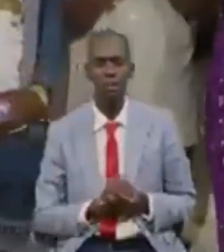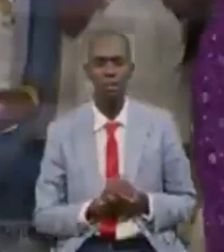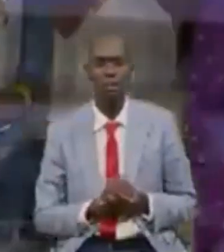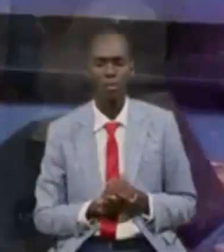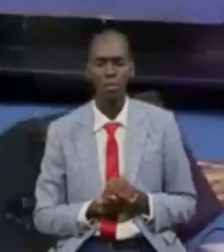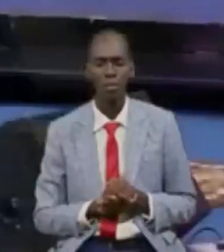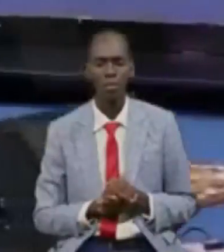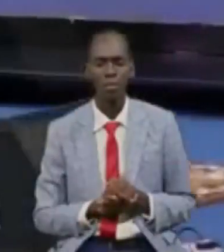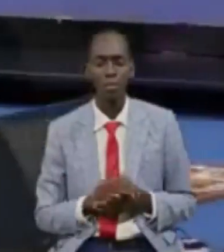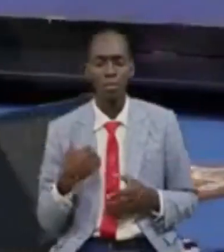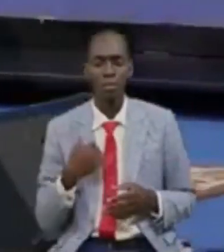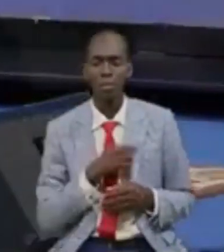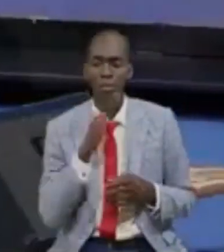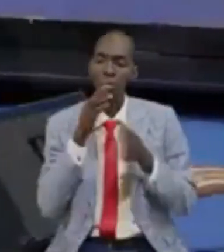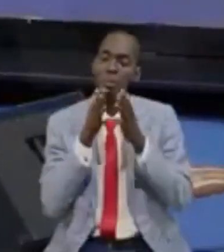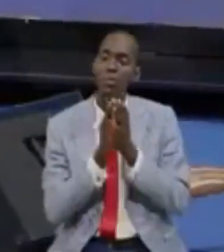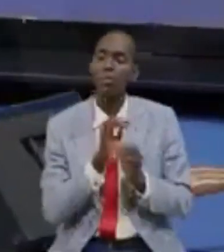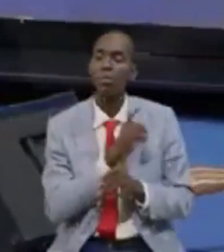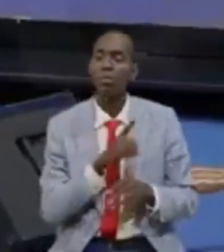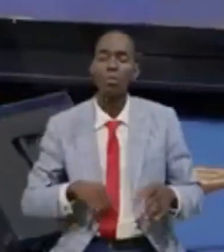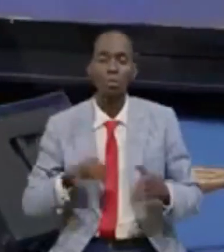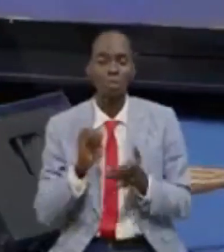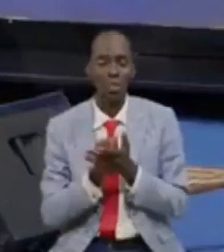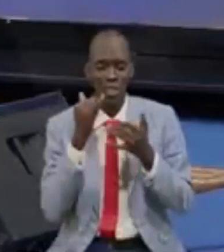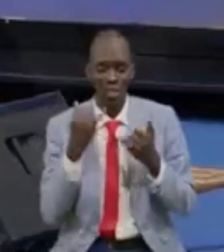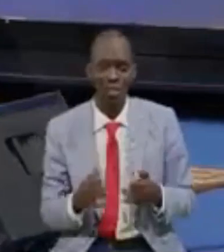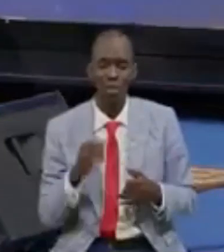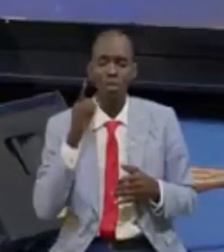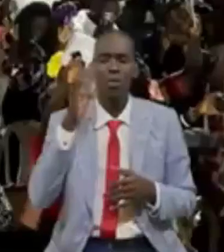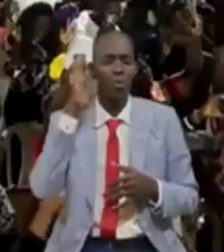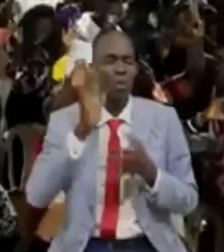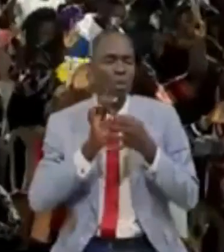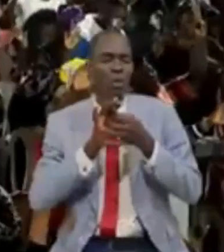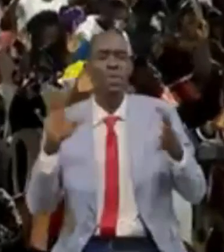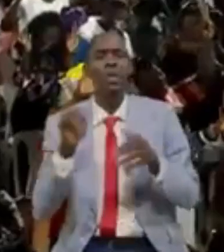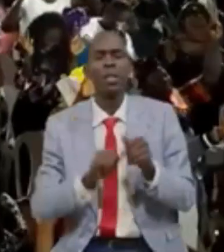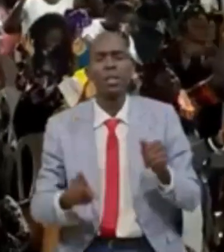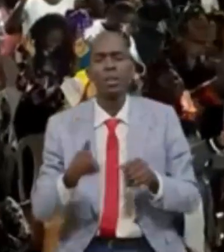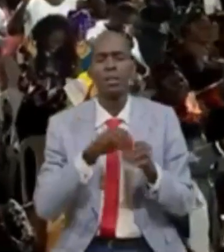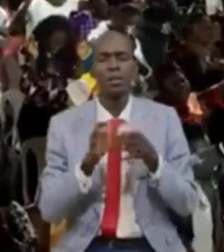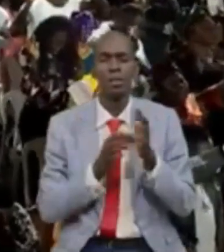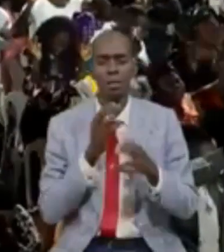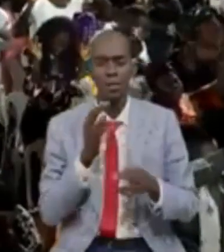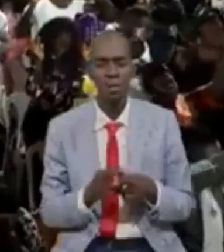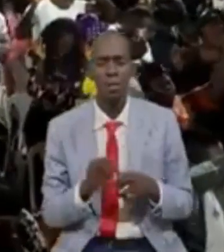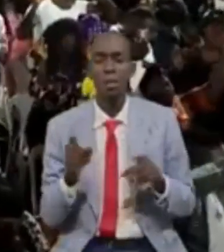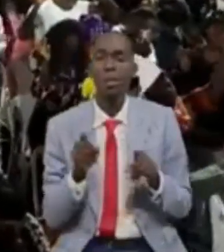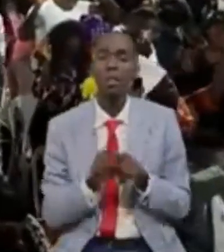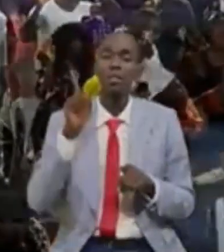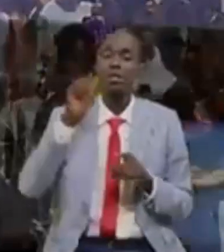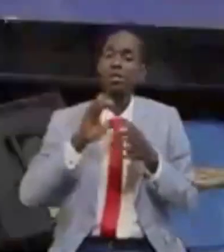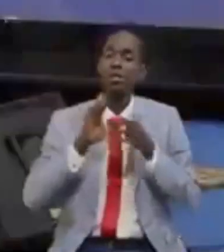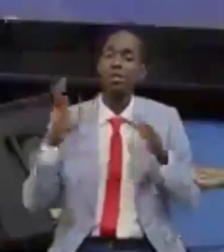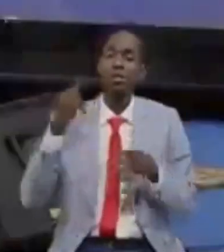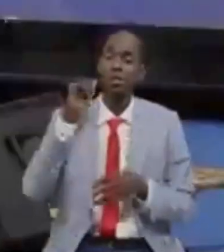We're asking, Lord, that now you loose everyone. As you loose the woman from